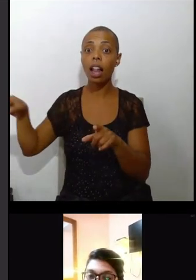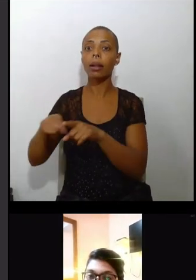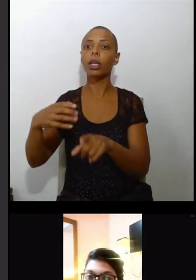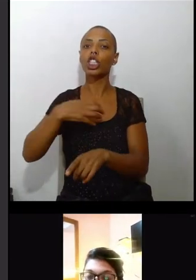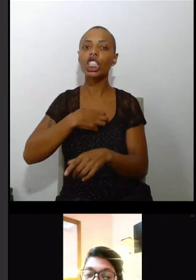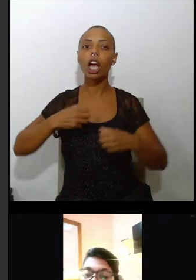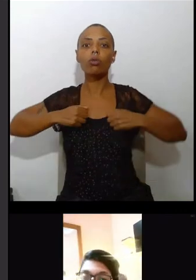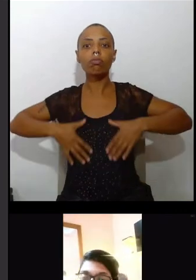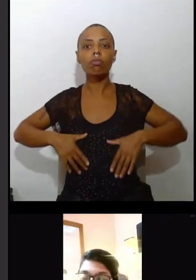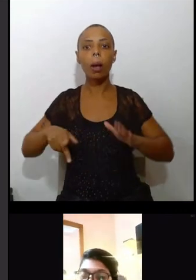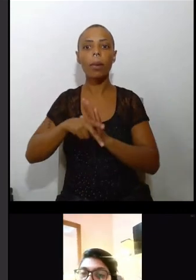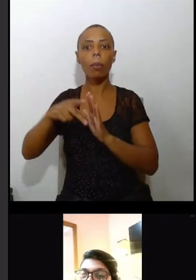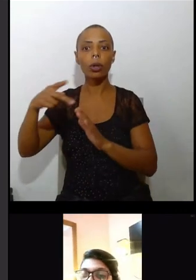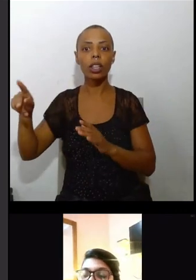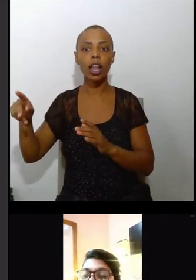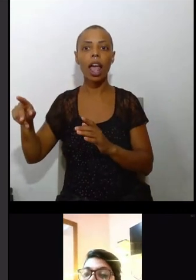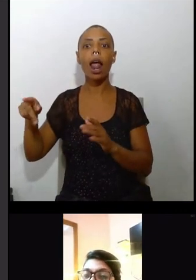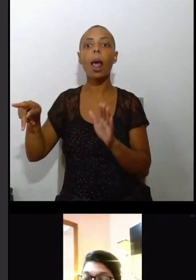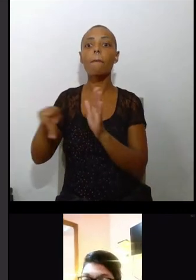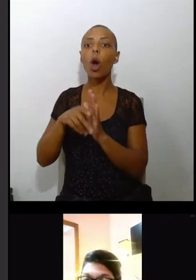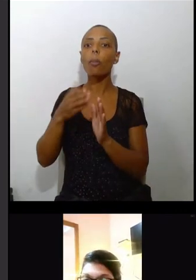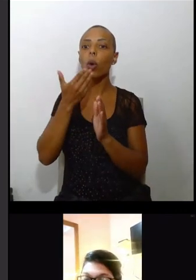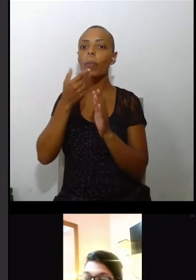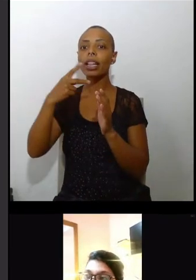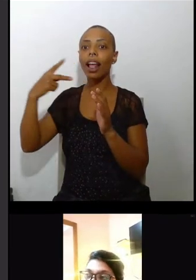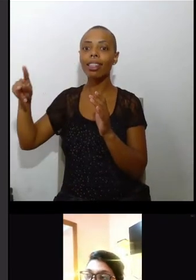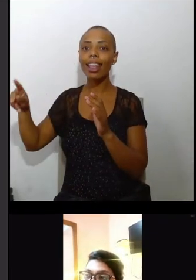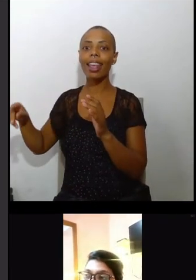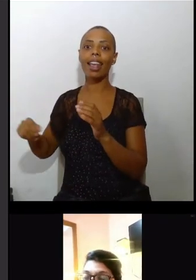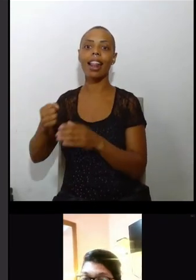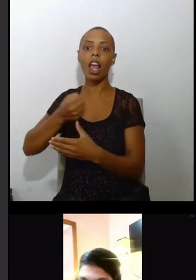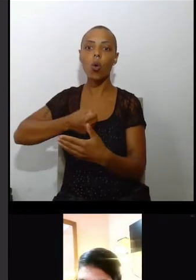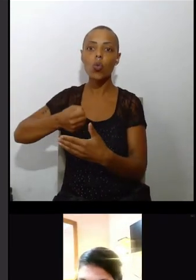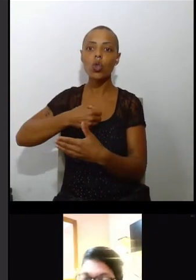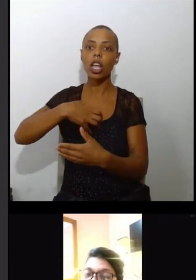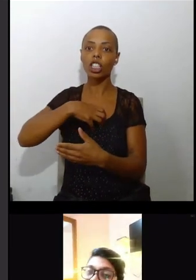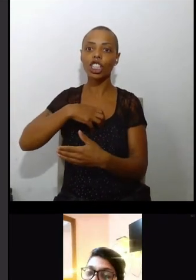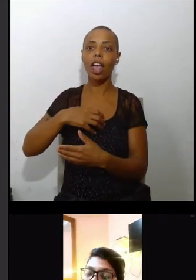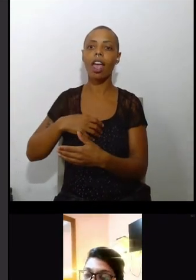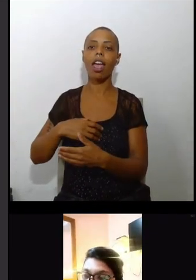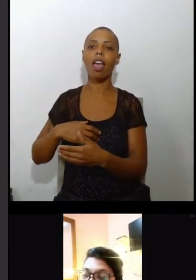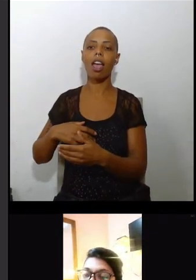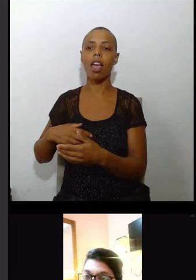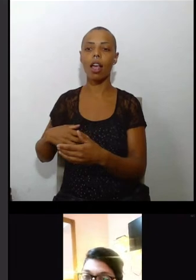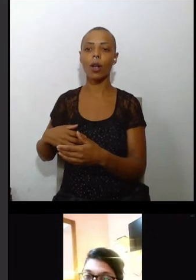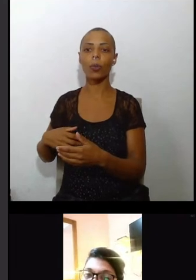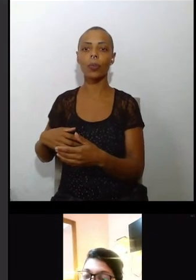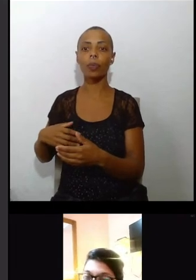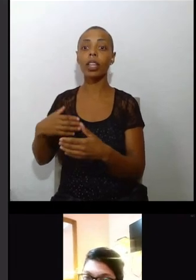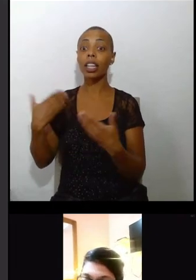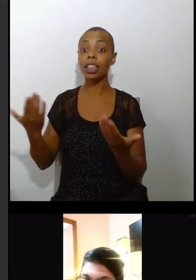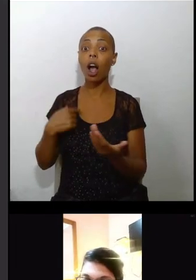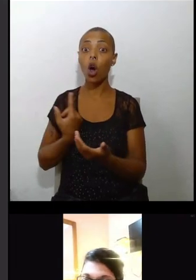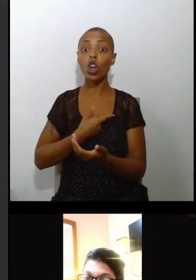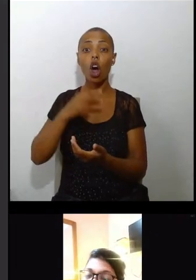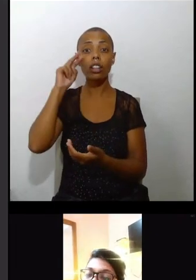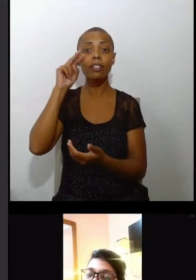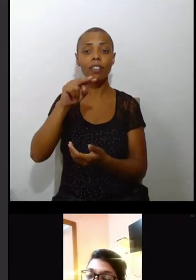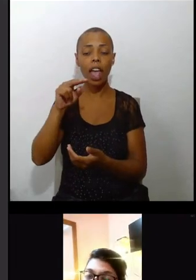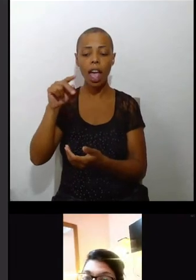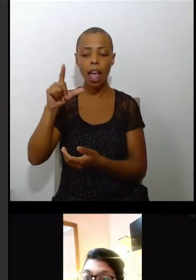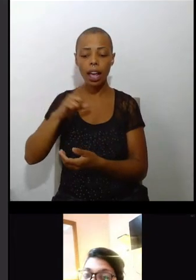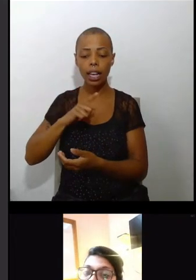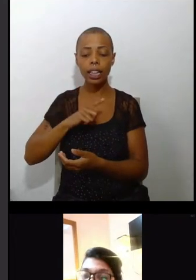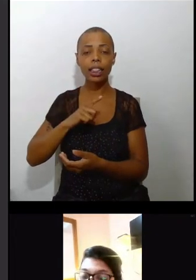in all these spaces so whichever place we are painting in we do take a couple of artists who are trained under